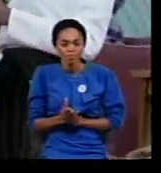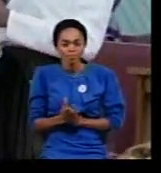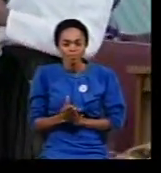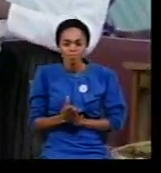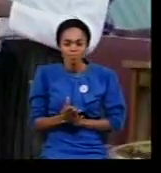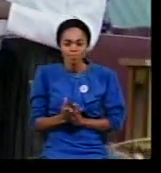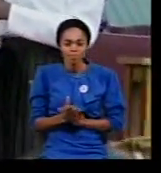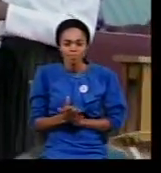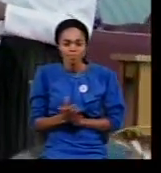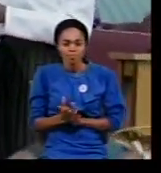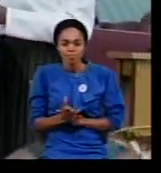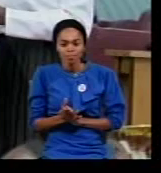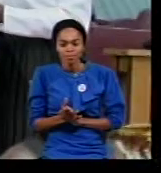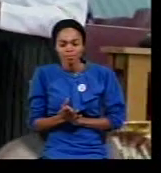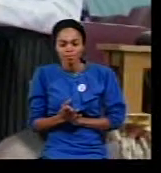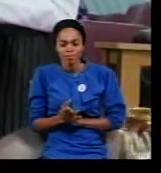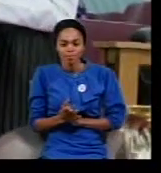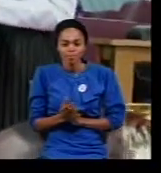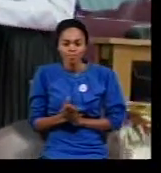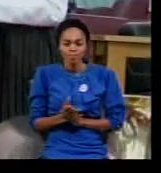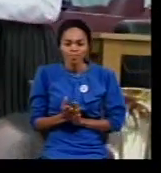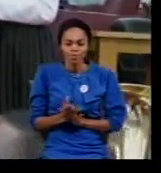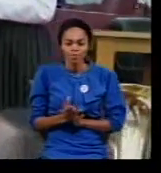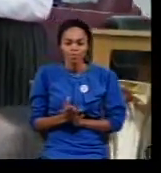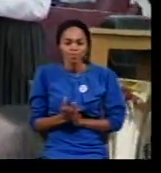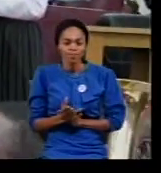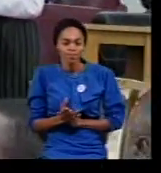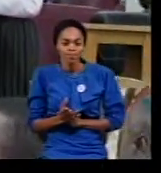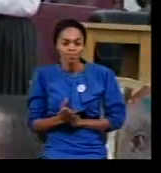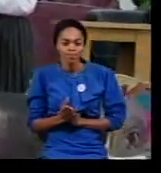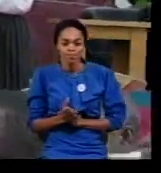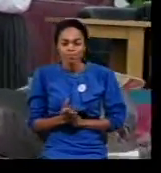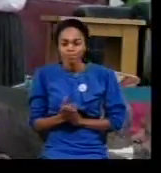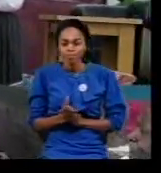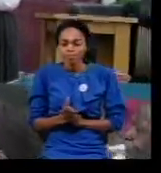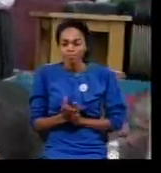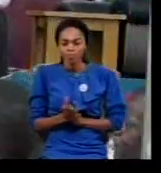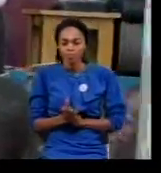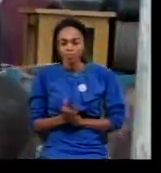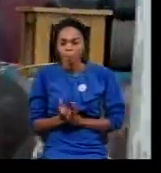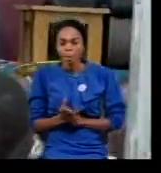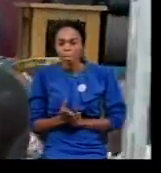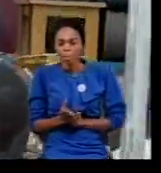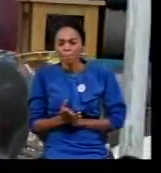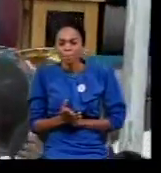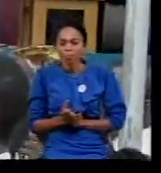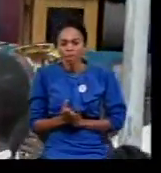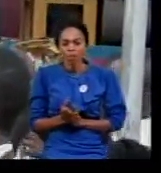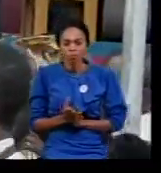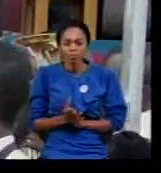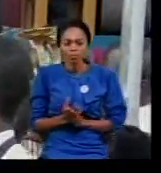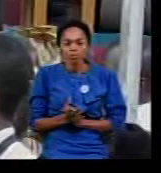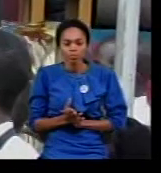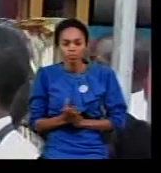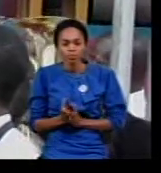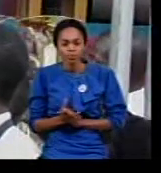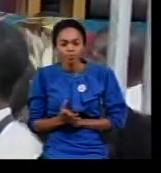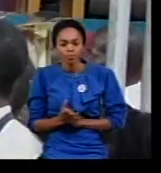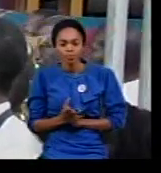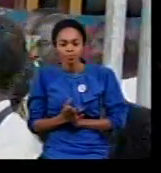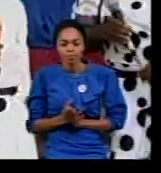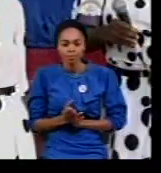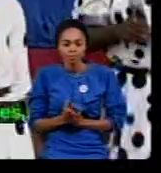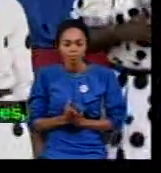thing do you need again? The Lord has shown that the Lord is with us. And then look at the revival going on as we are praying here. God